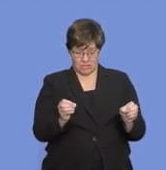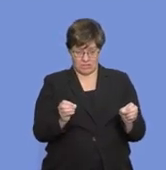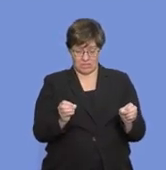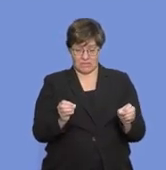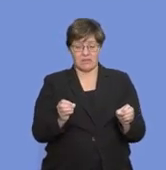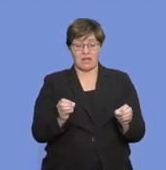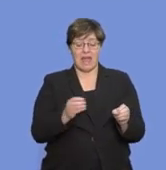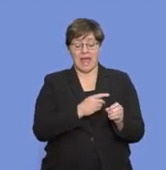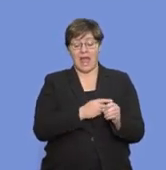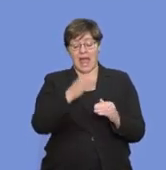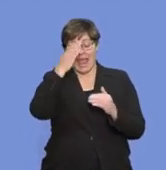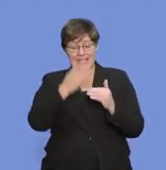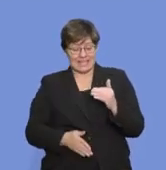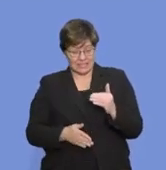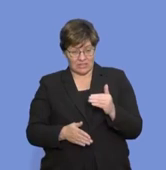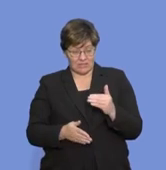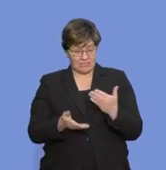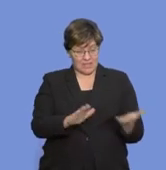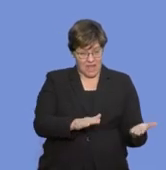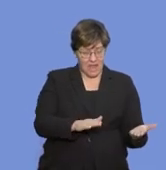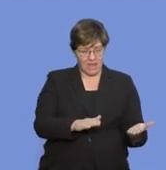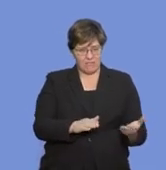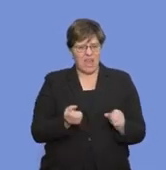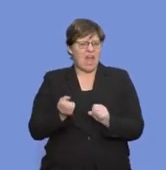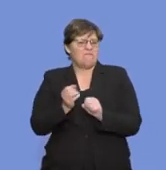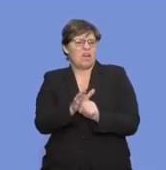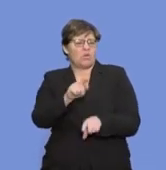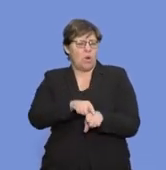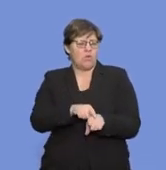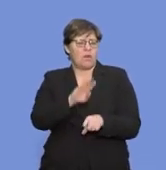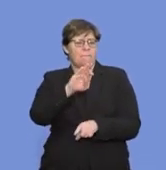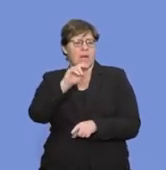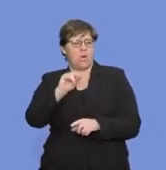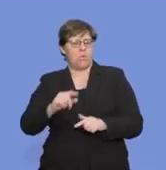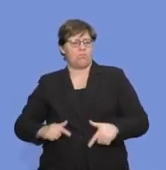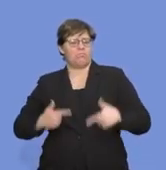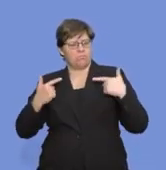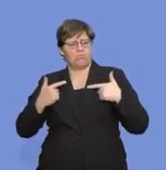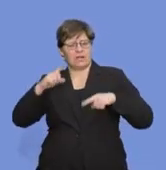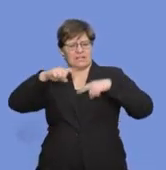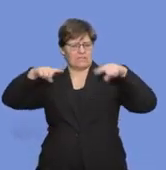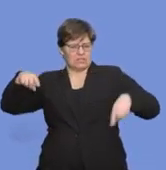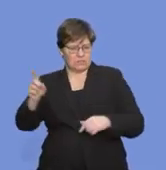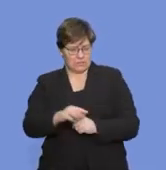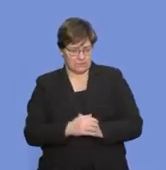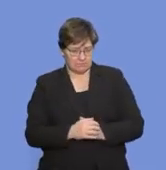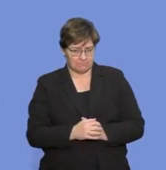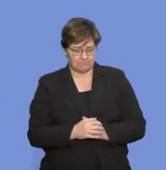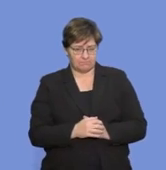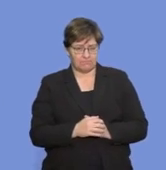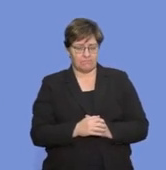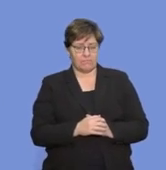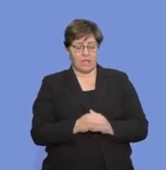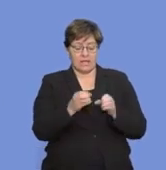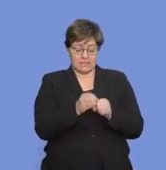speciation and extinction events have on biodiversity. Okay, so let's have a look at all of those terms.